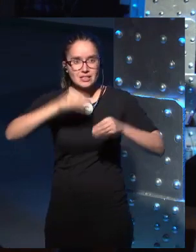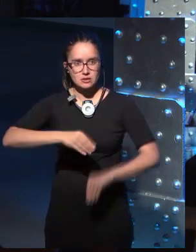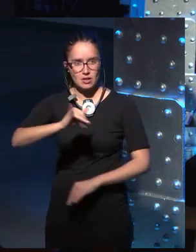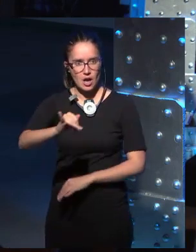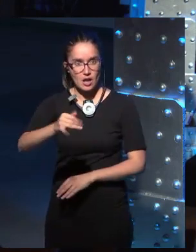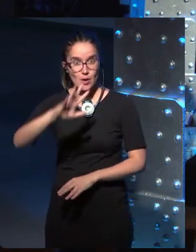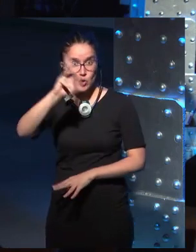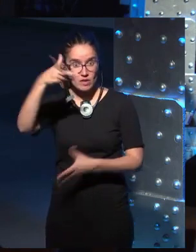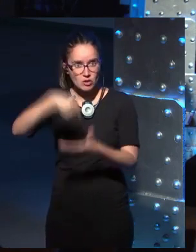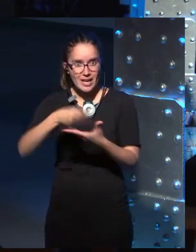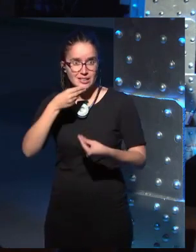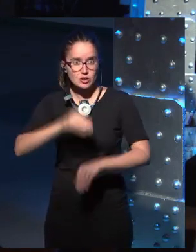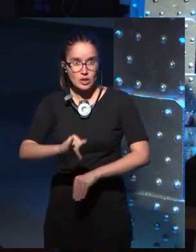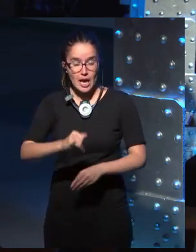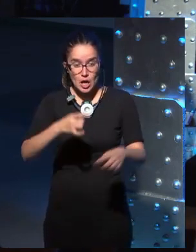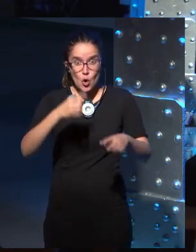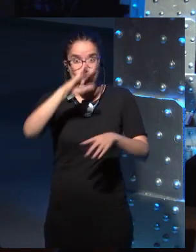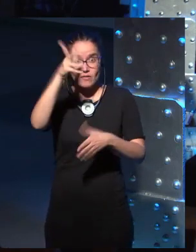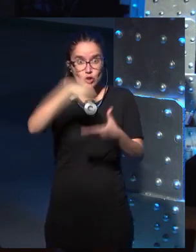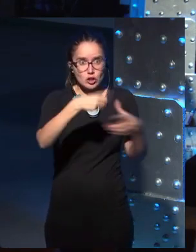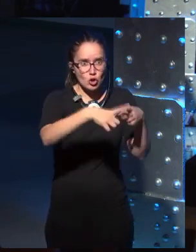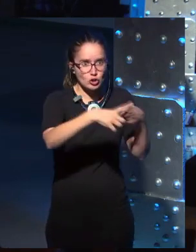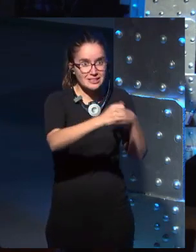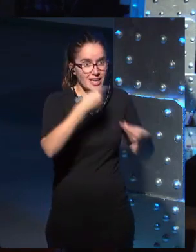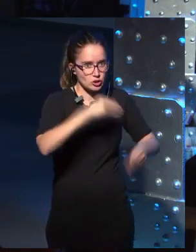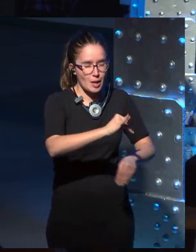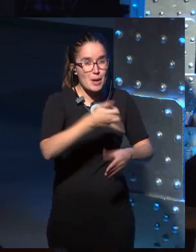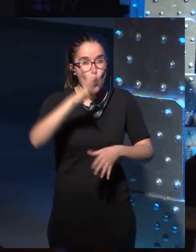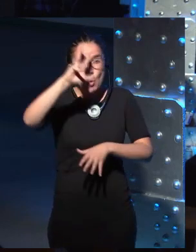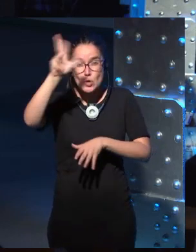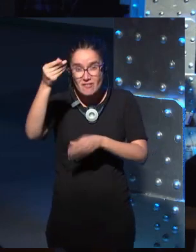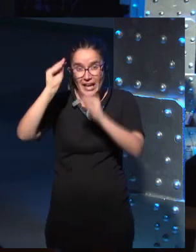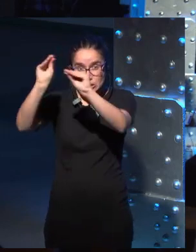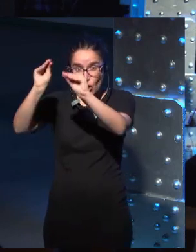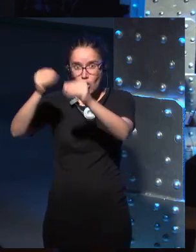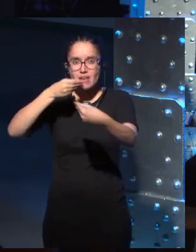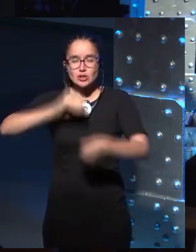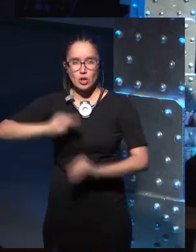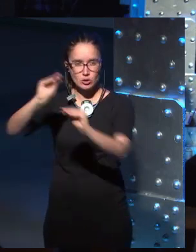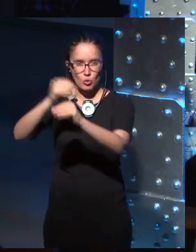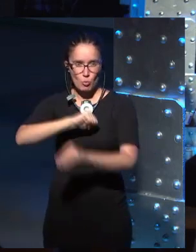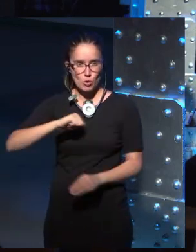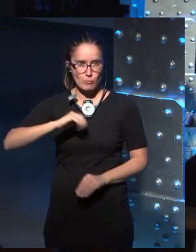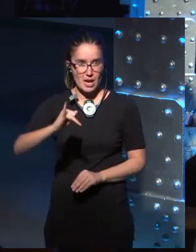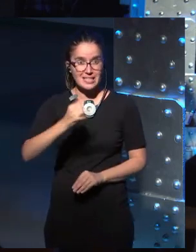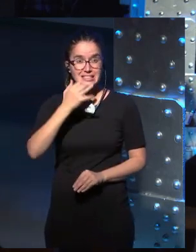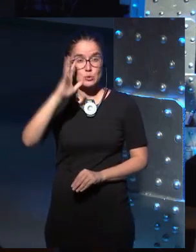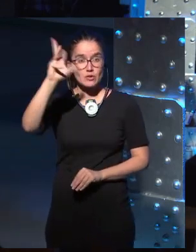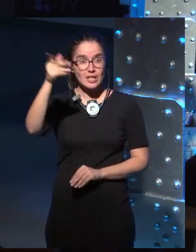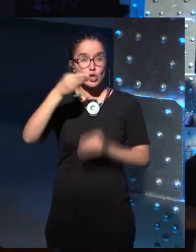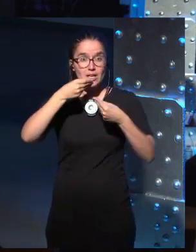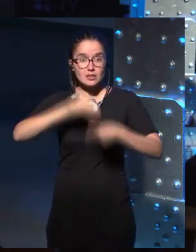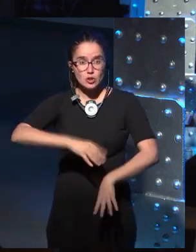itself. Not the things inside the universe, but the universe itself. And if it can have a history, then it maybe has